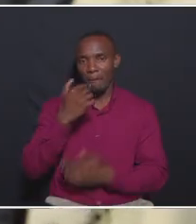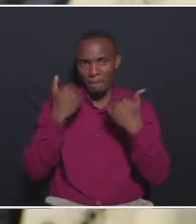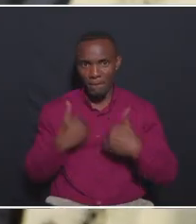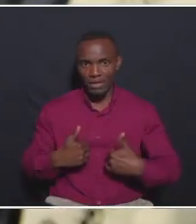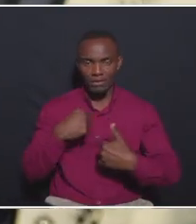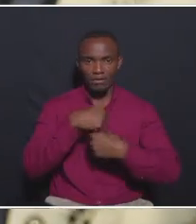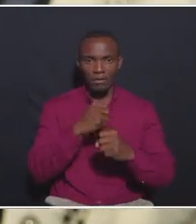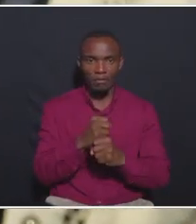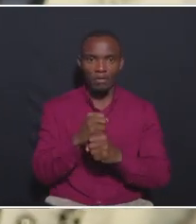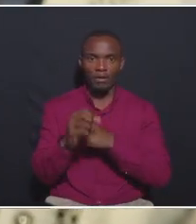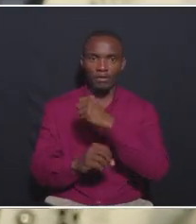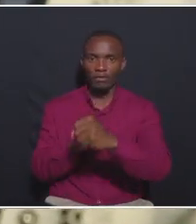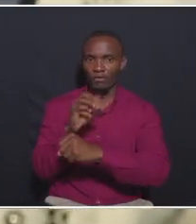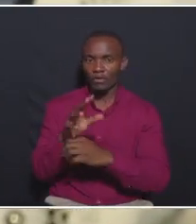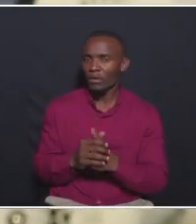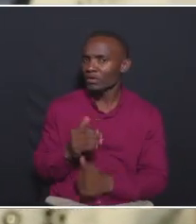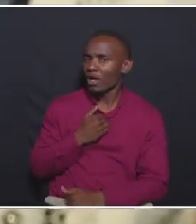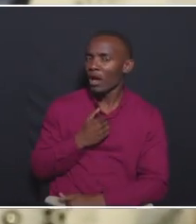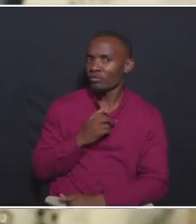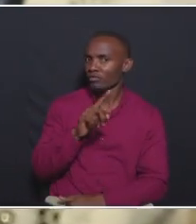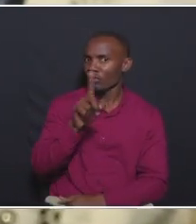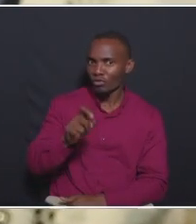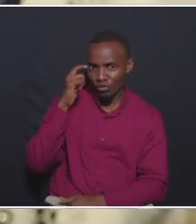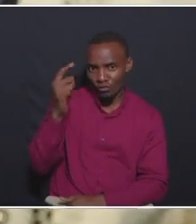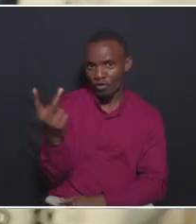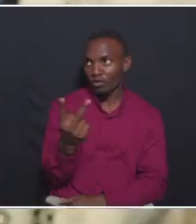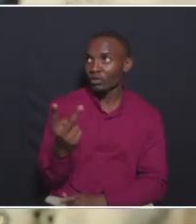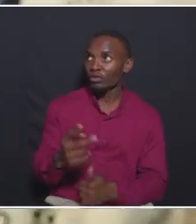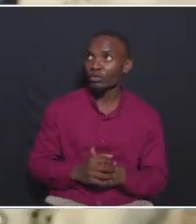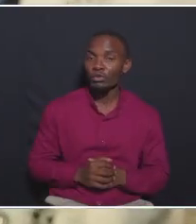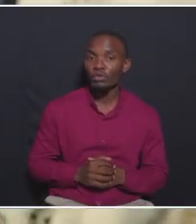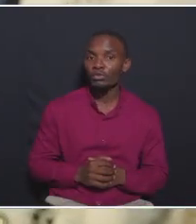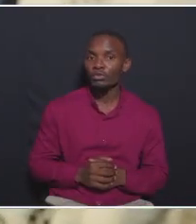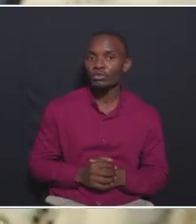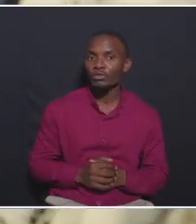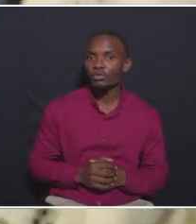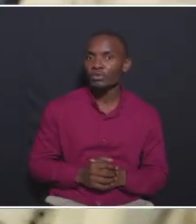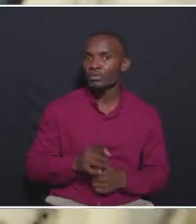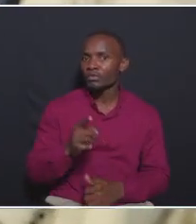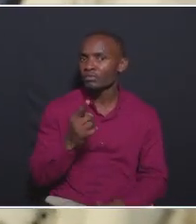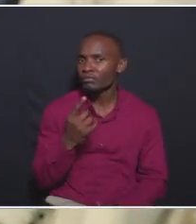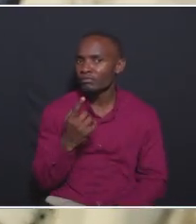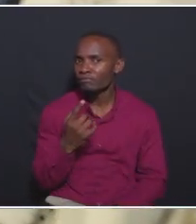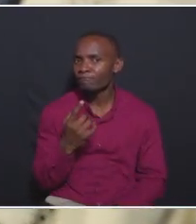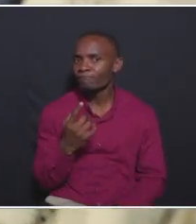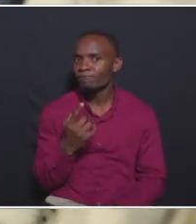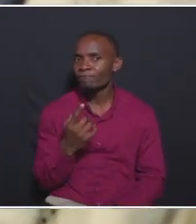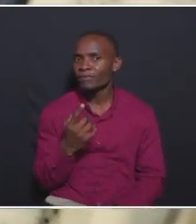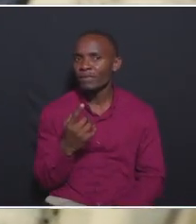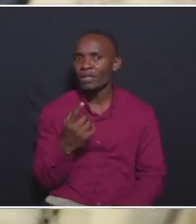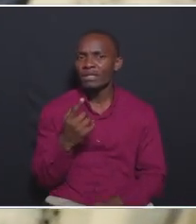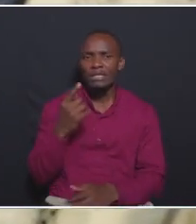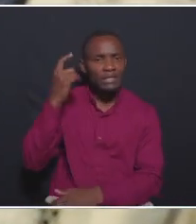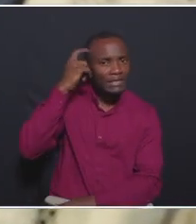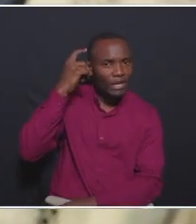and Jibril. So Mark, you said you edited The People Shall. How was it